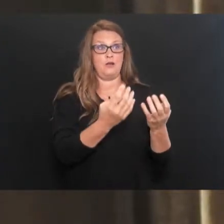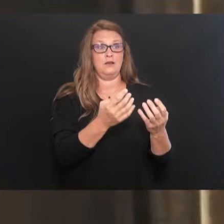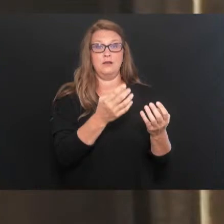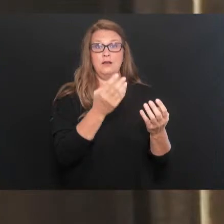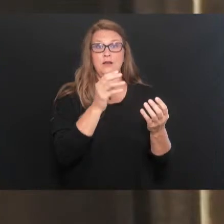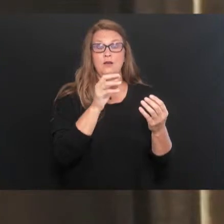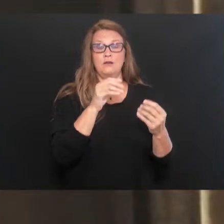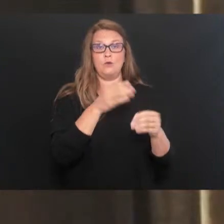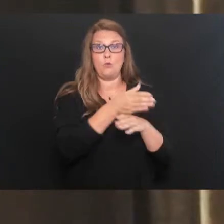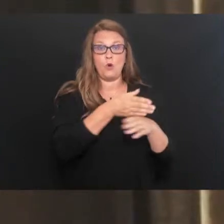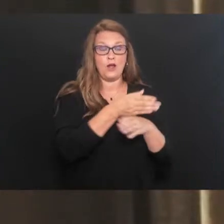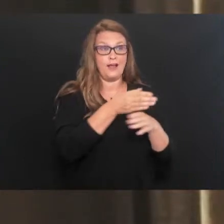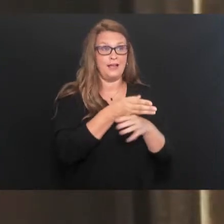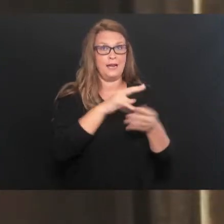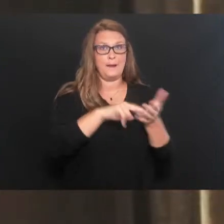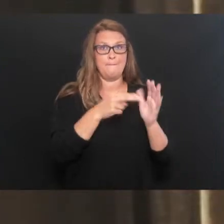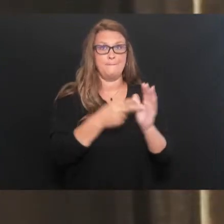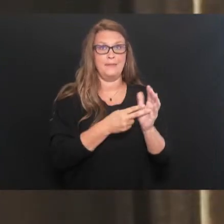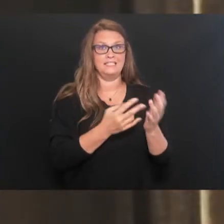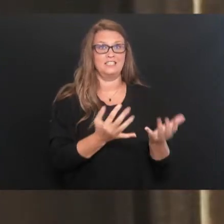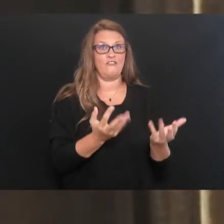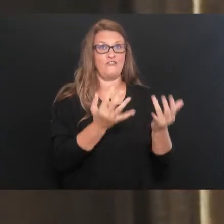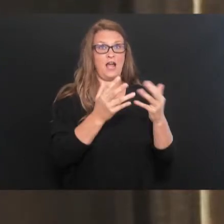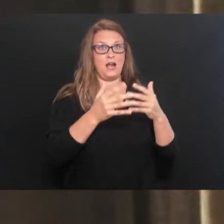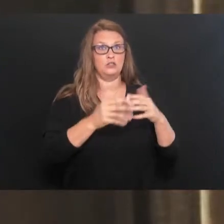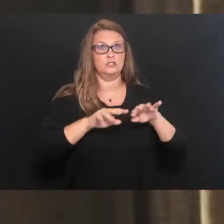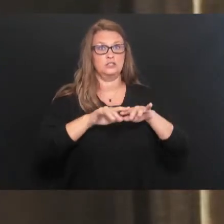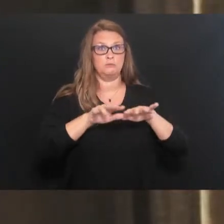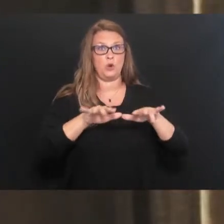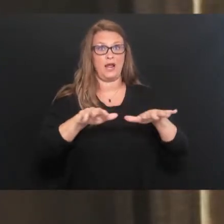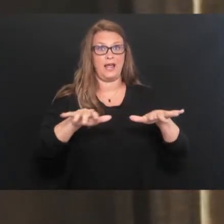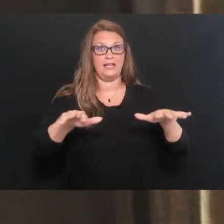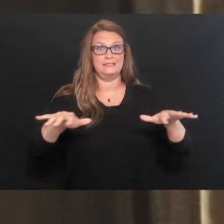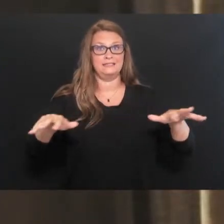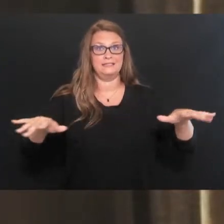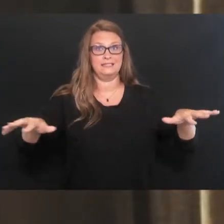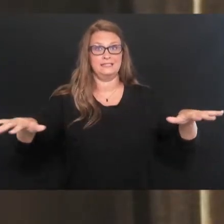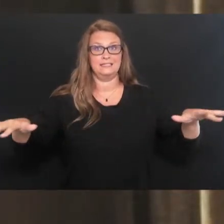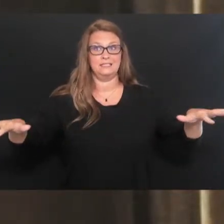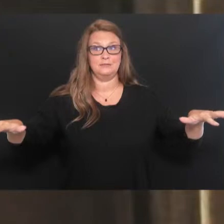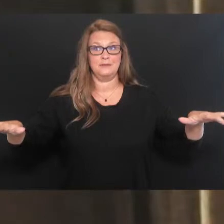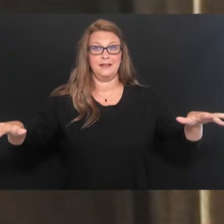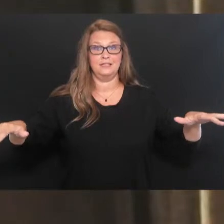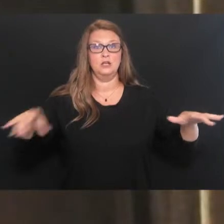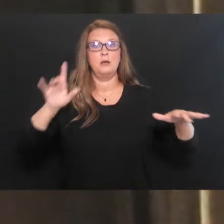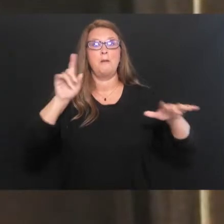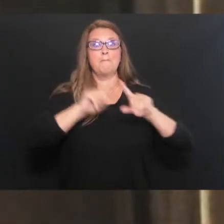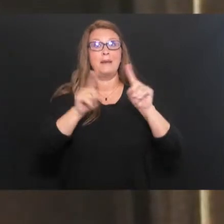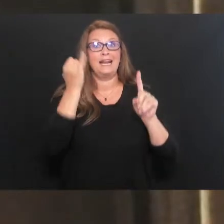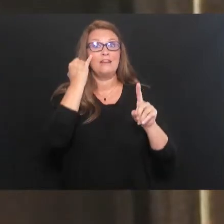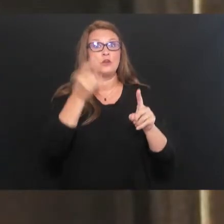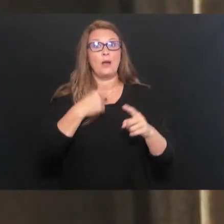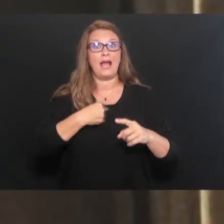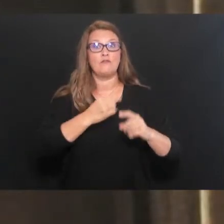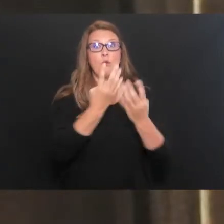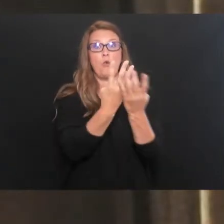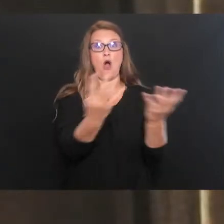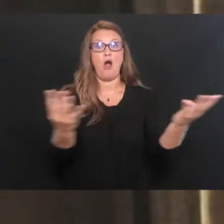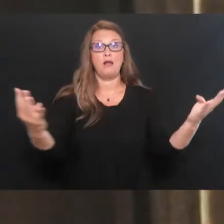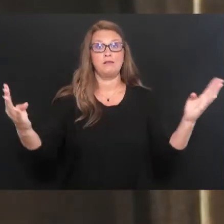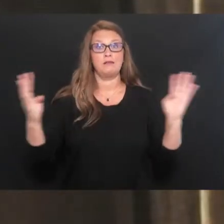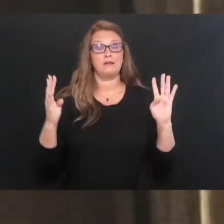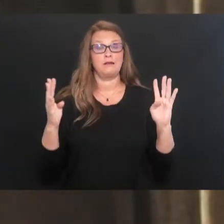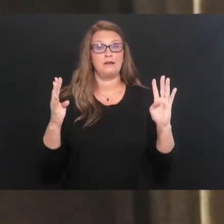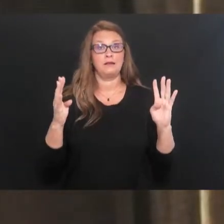that fire can start to consume more and more of the forest at risk and start to join and